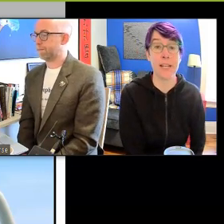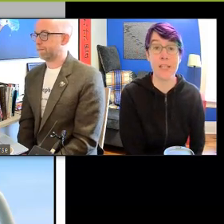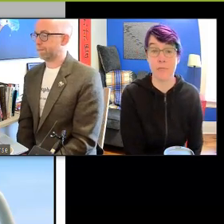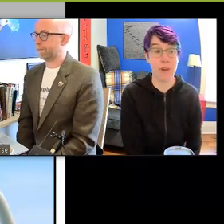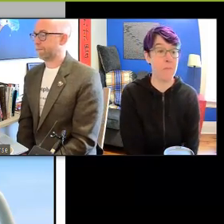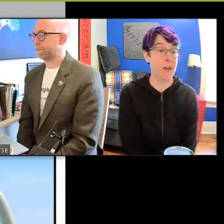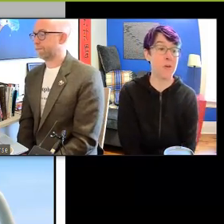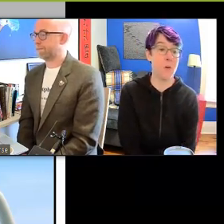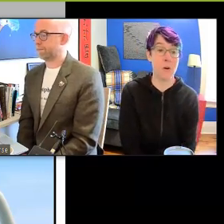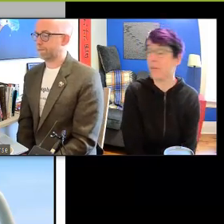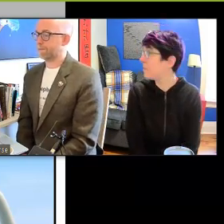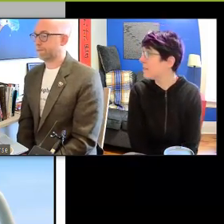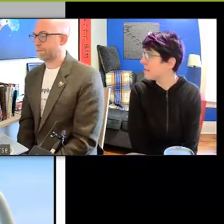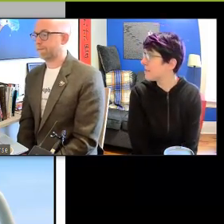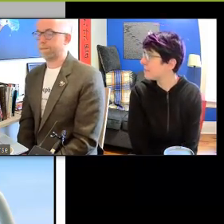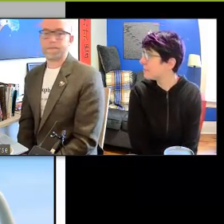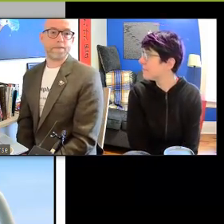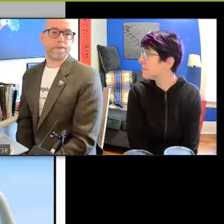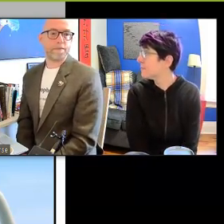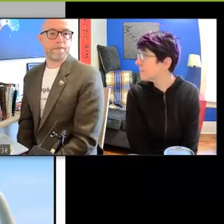the extinction? Ray Romano or humans?